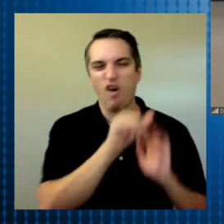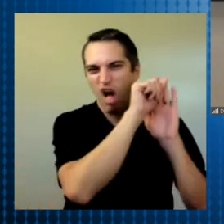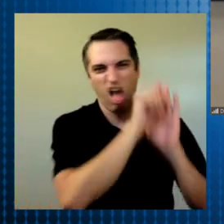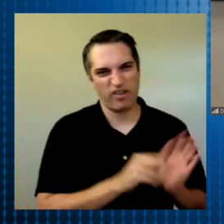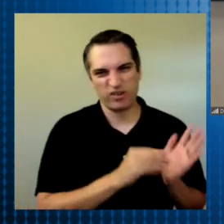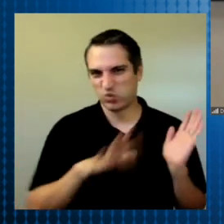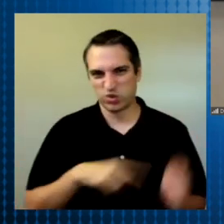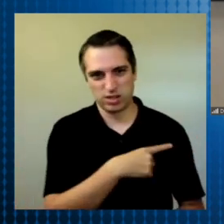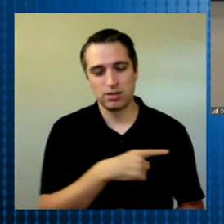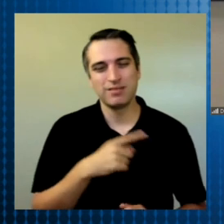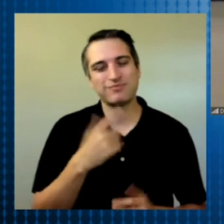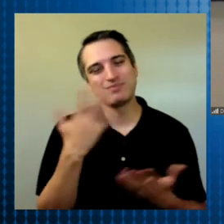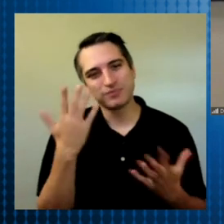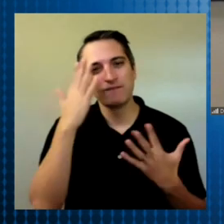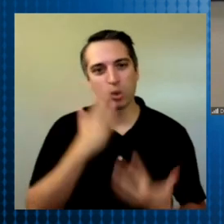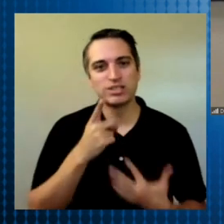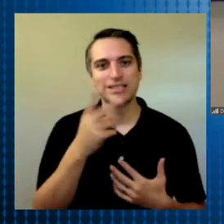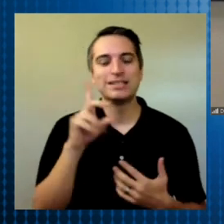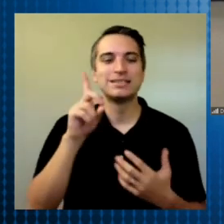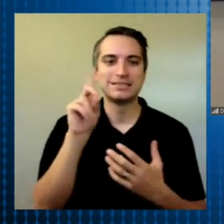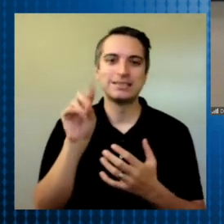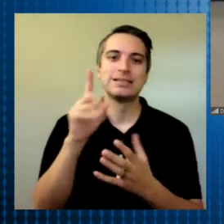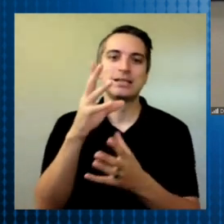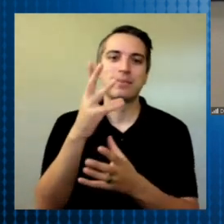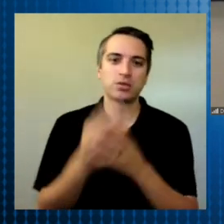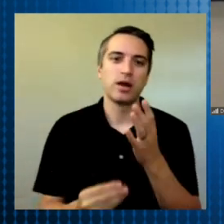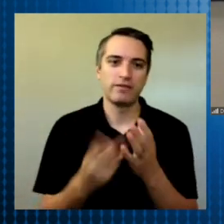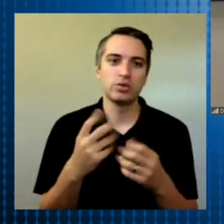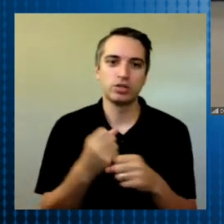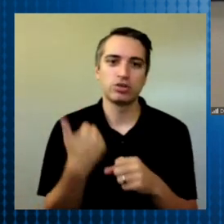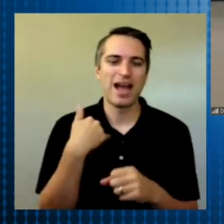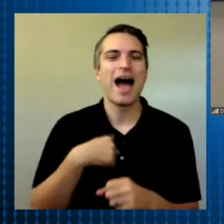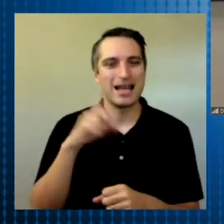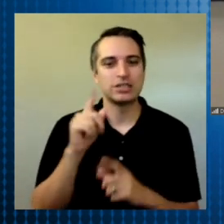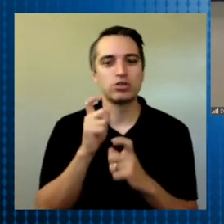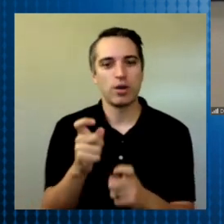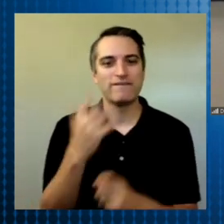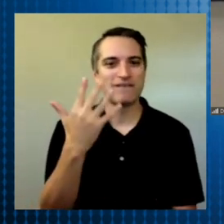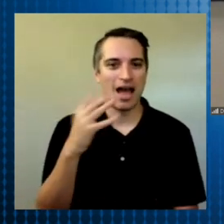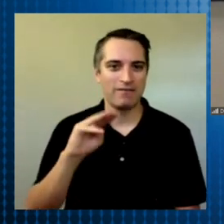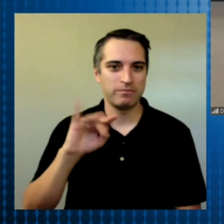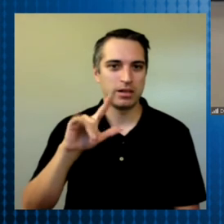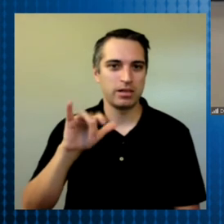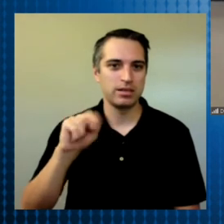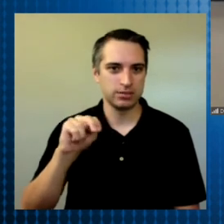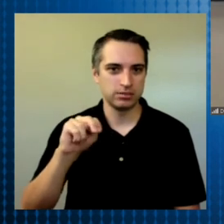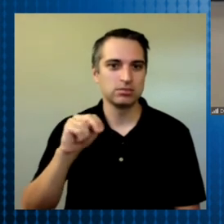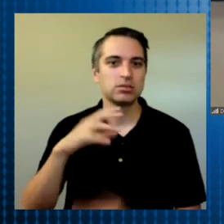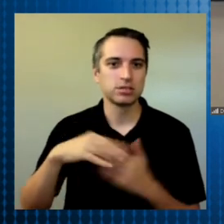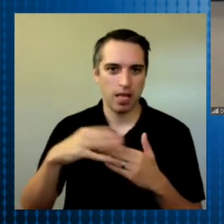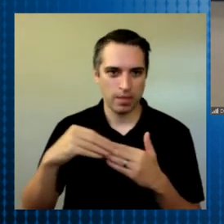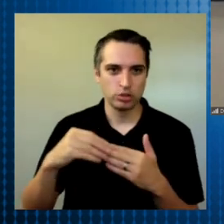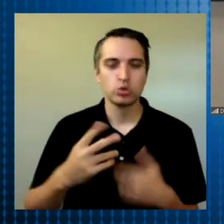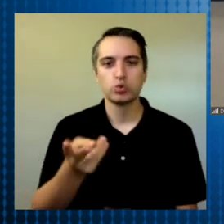years ago. But I did donate, I think it was $5 million to Western. And we have two dorms